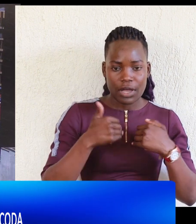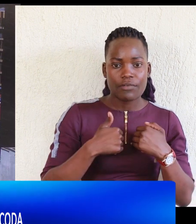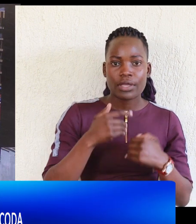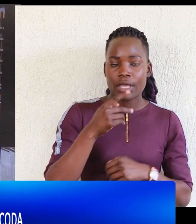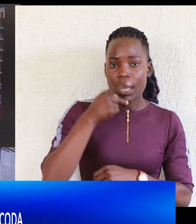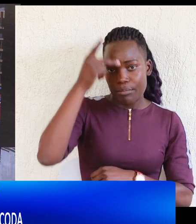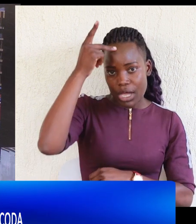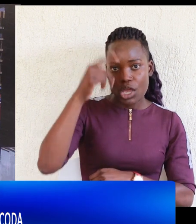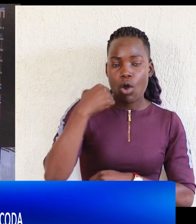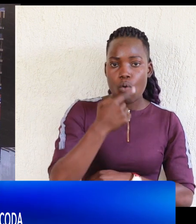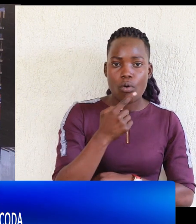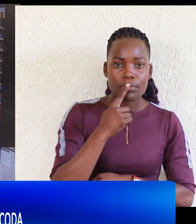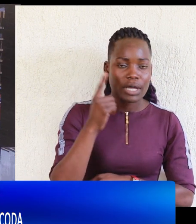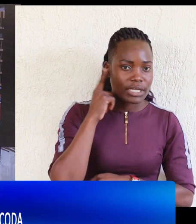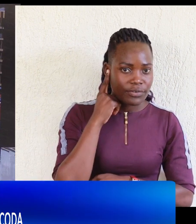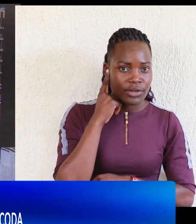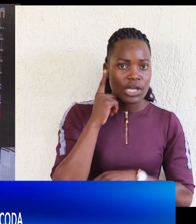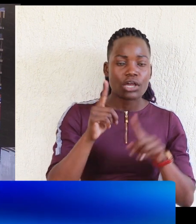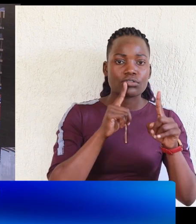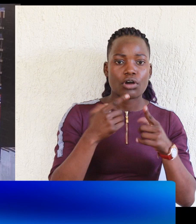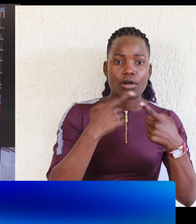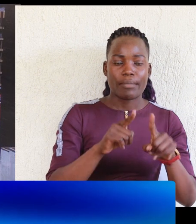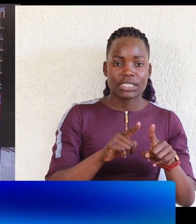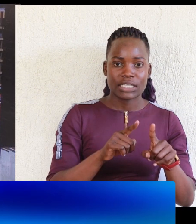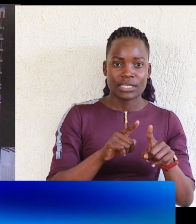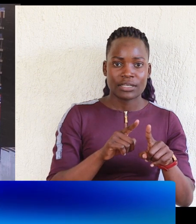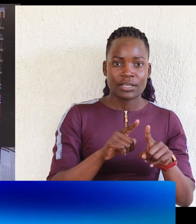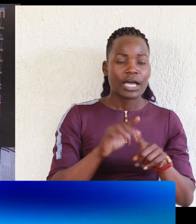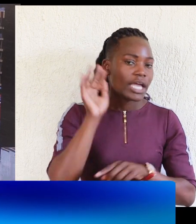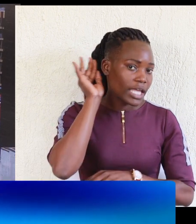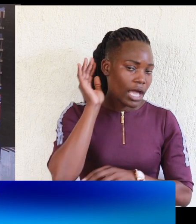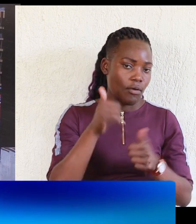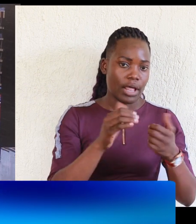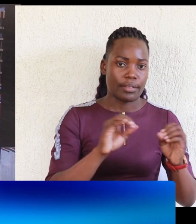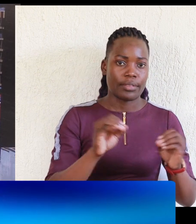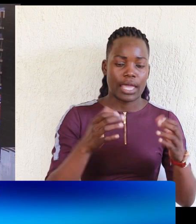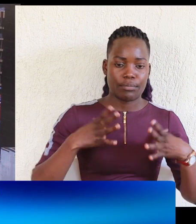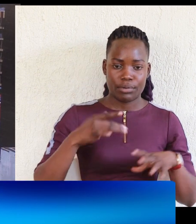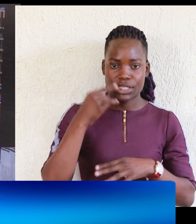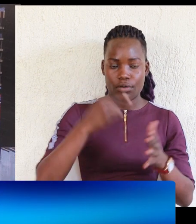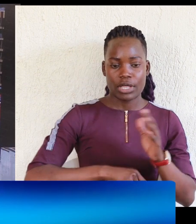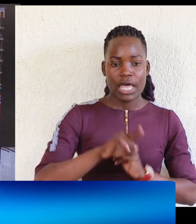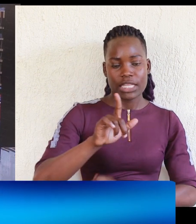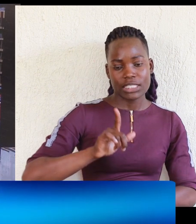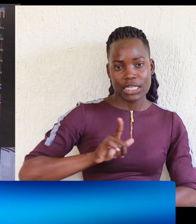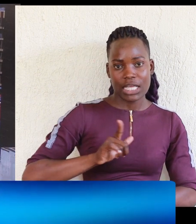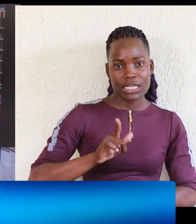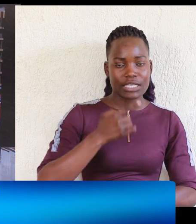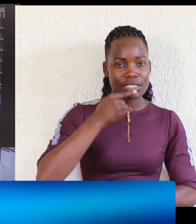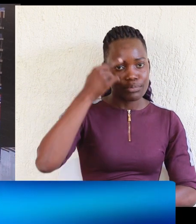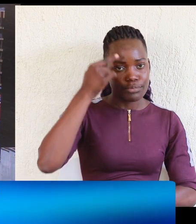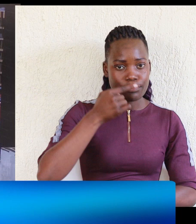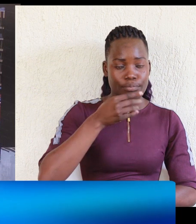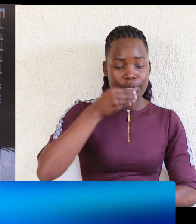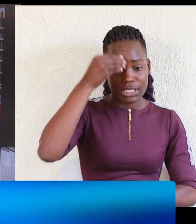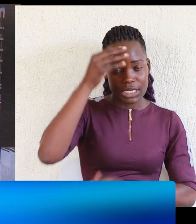deaf. She could talk, she would bargain things, but when they speak back, she couldn't hear. And people will be like, this lady is pretending she's